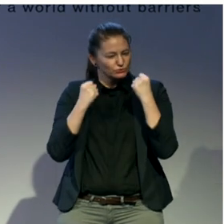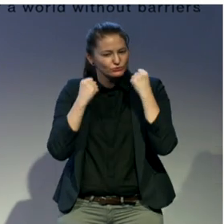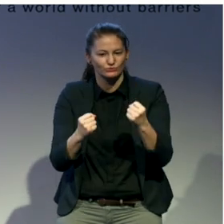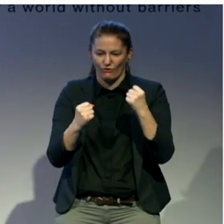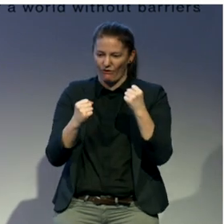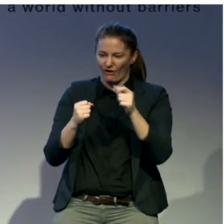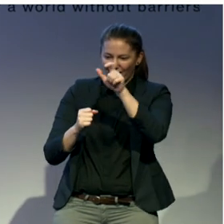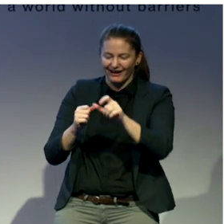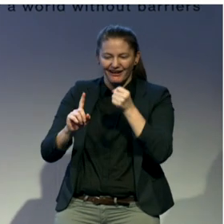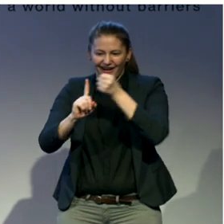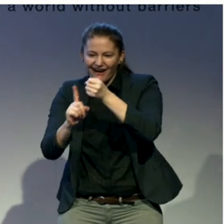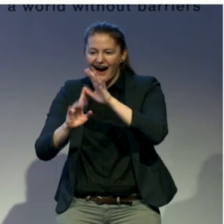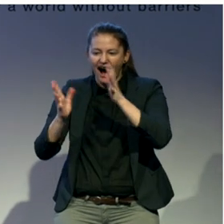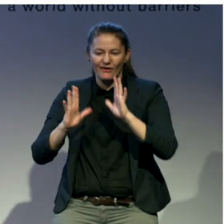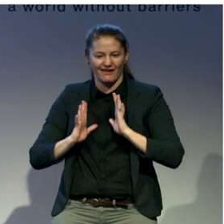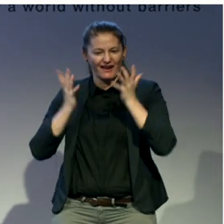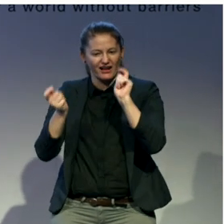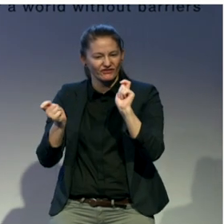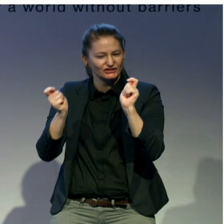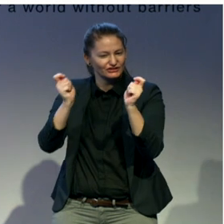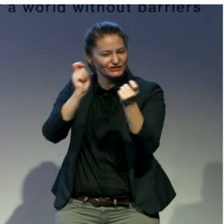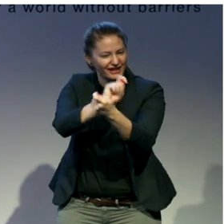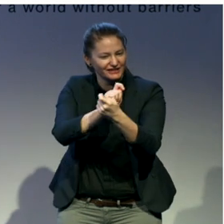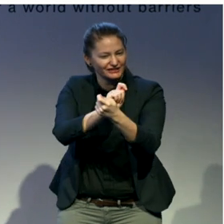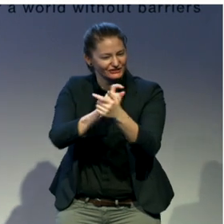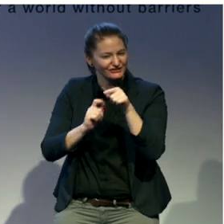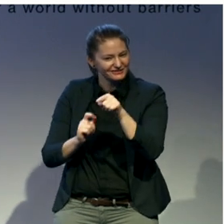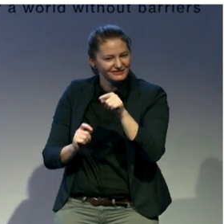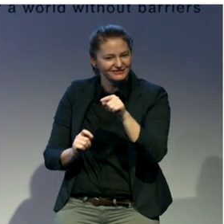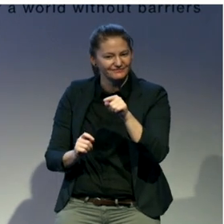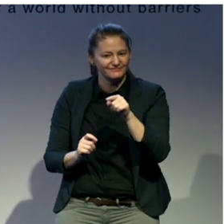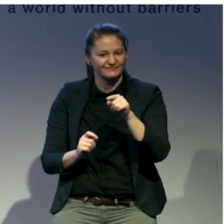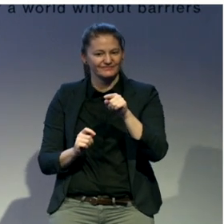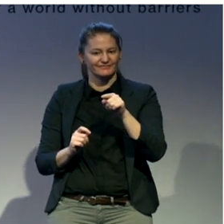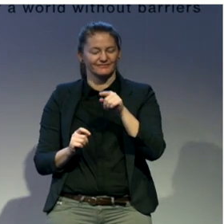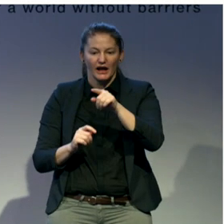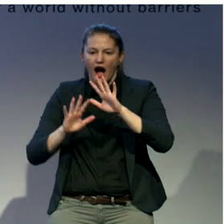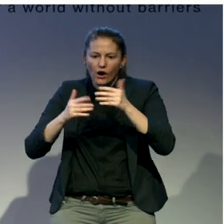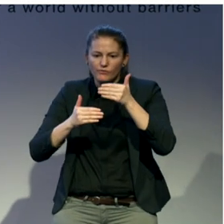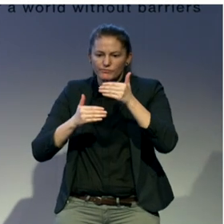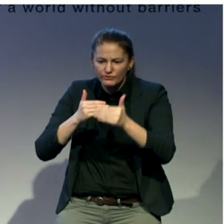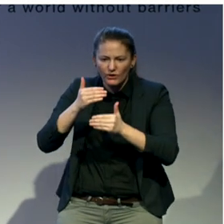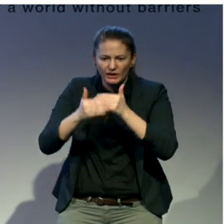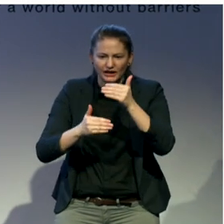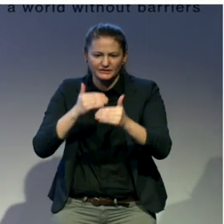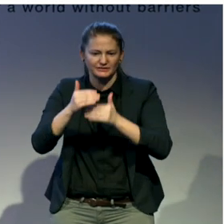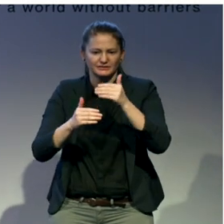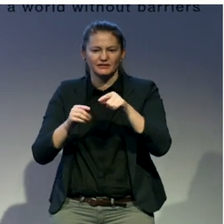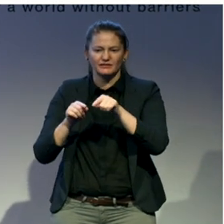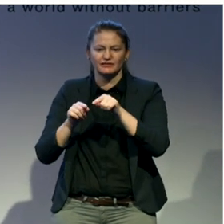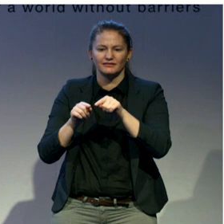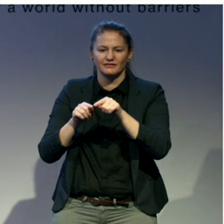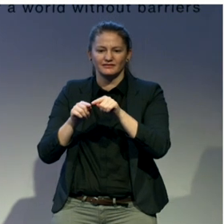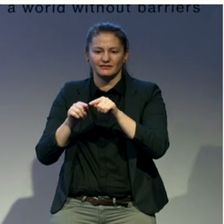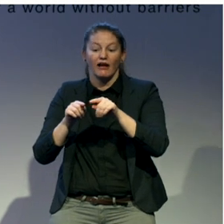that it is not a linear process. Relapse happens. Hagit, the shared story in the movie, had a